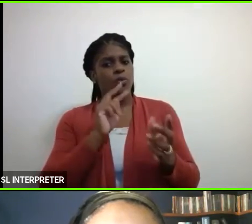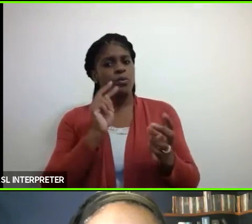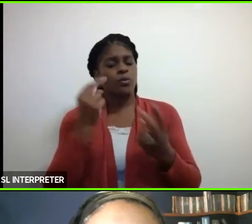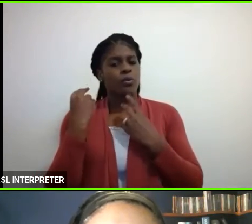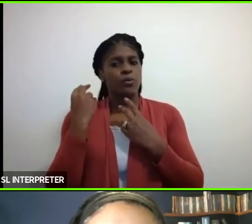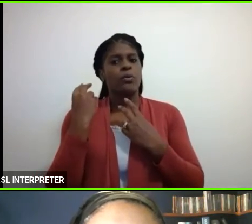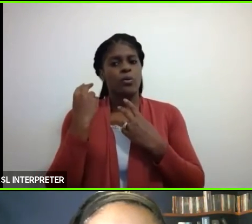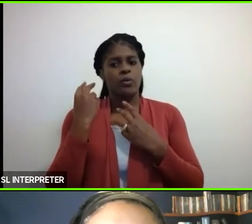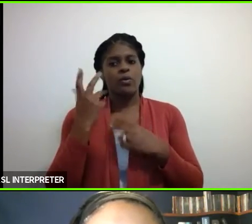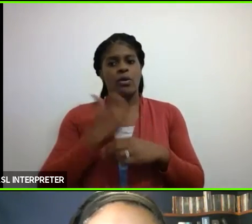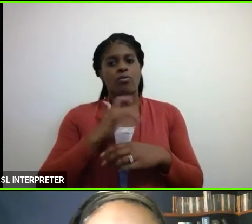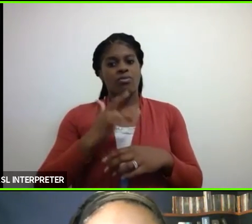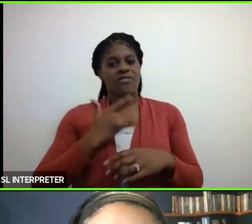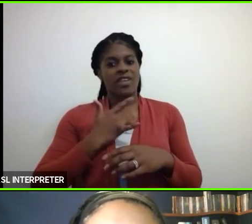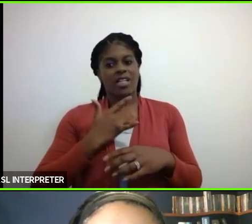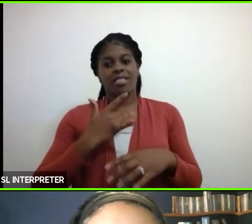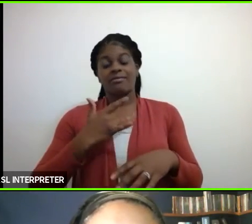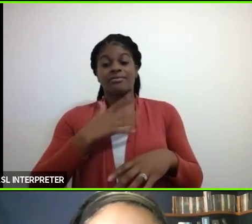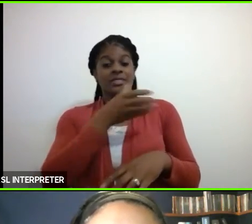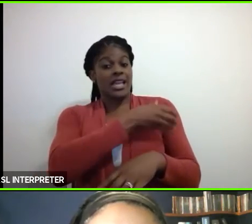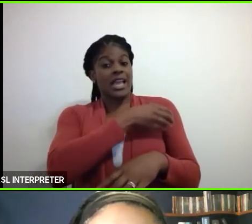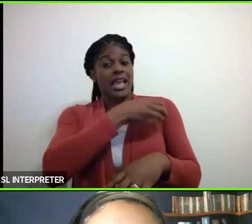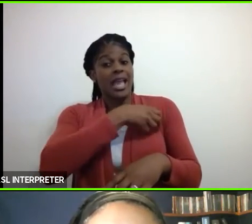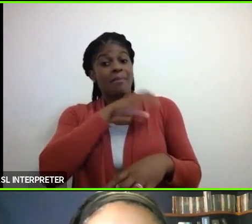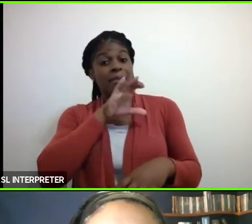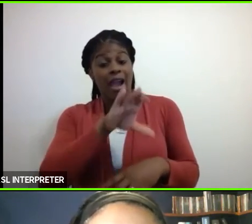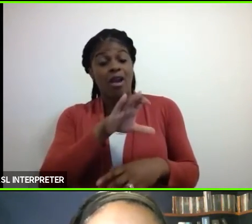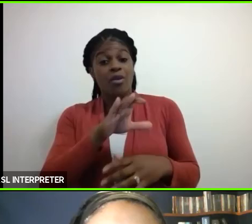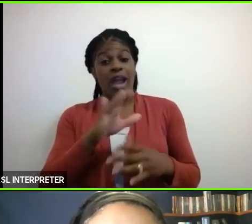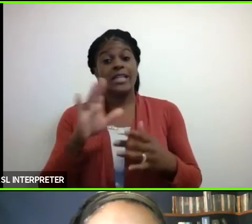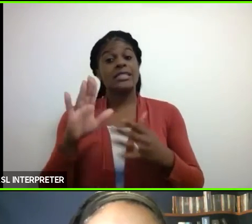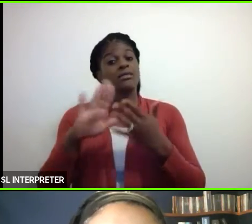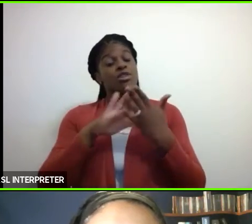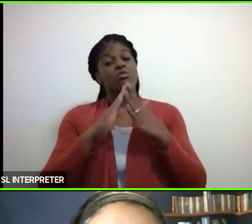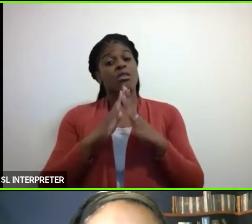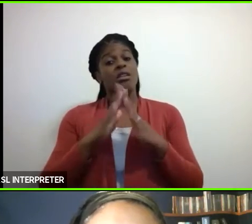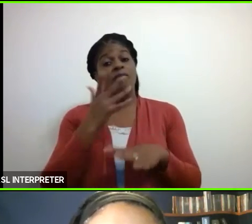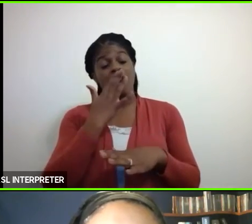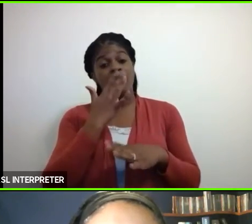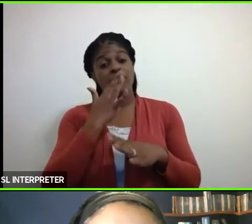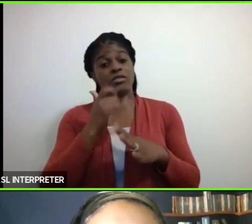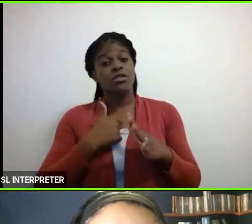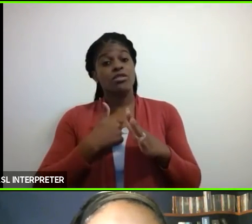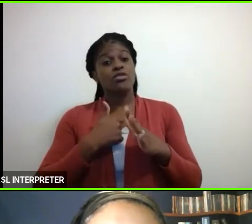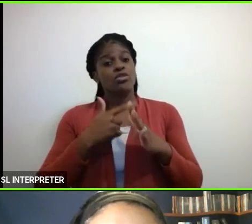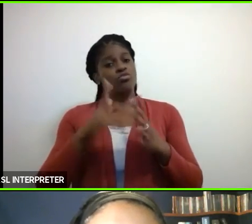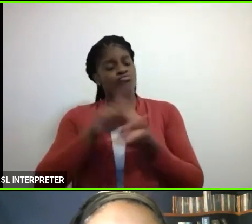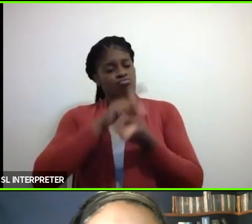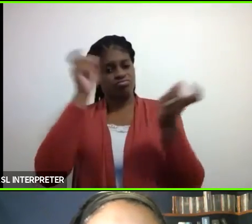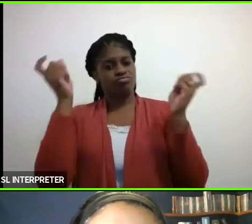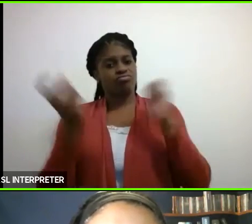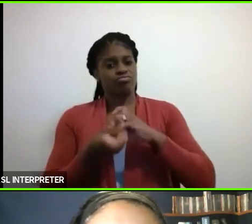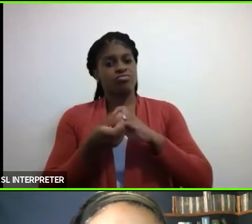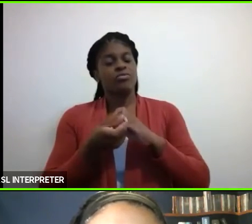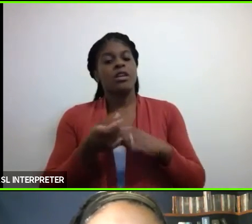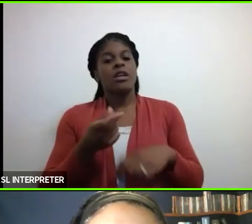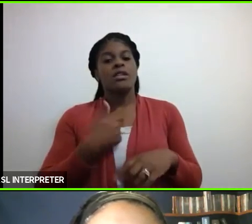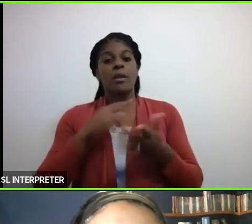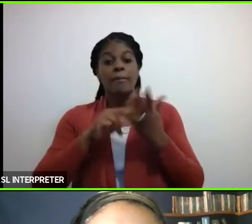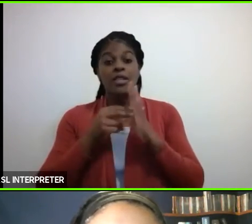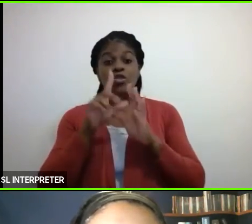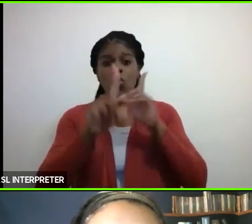now feeling empowered as communities of color to go undergo a process of decolonization. What does that mean? It means